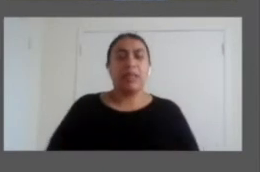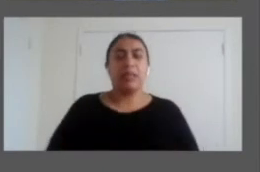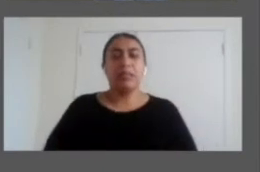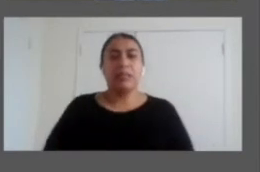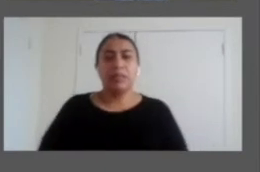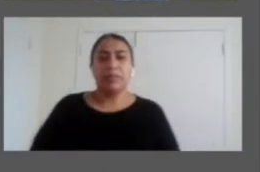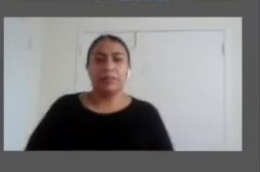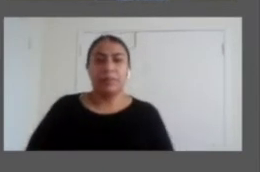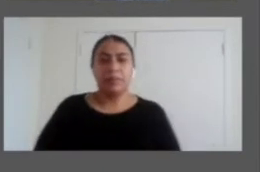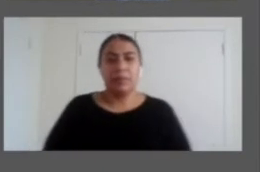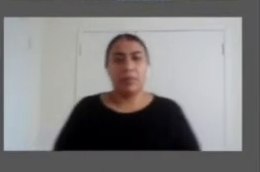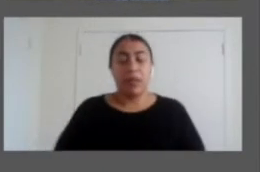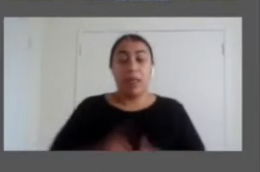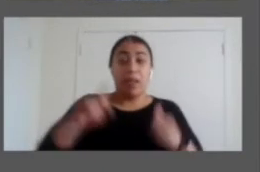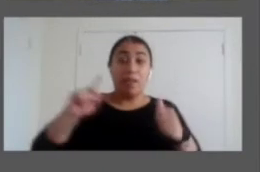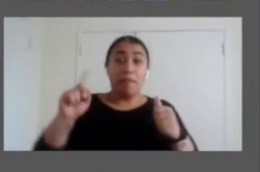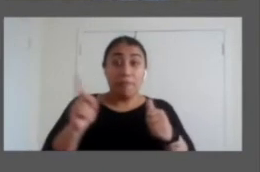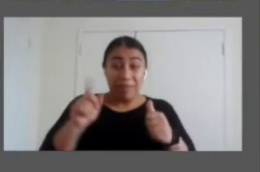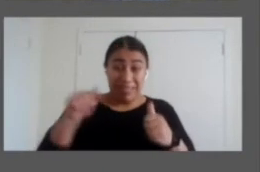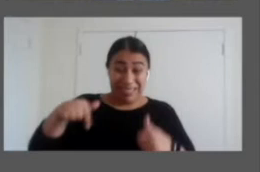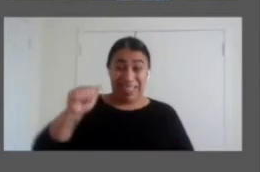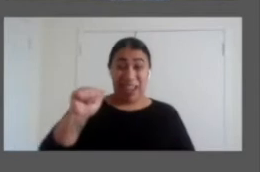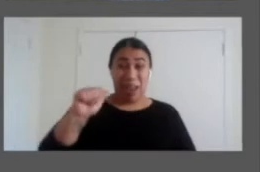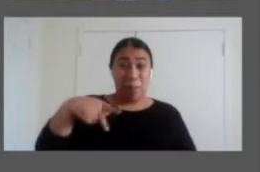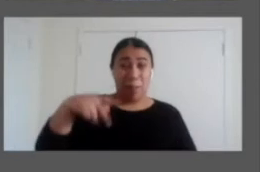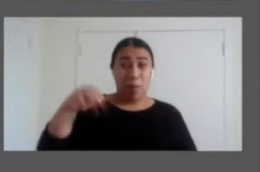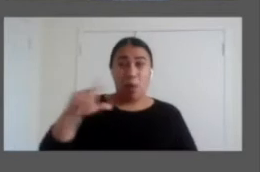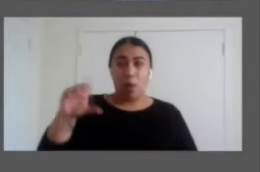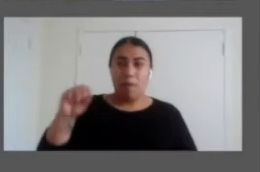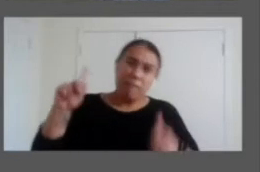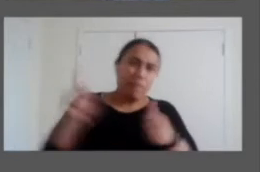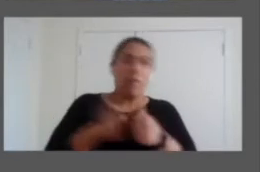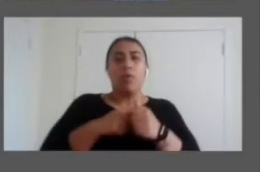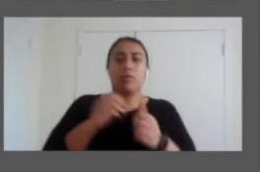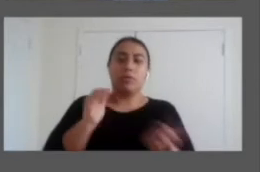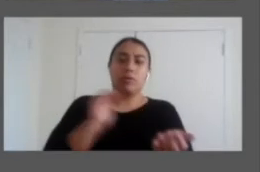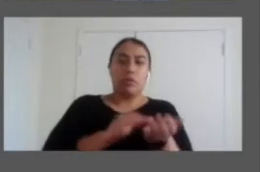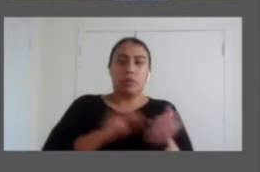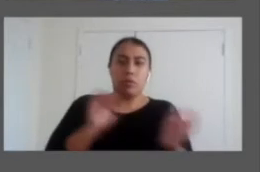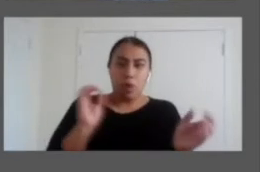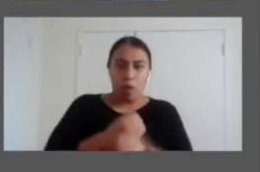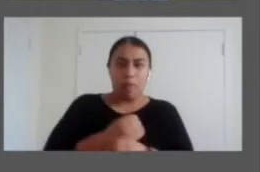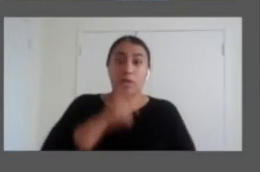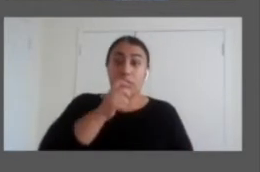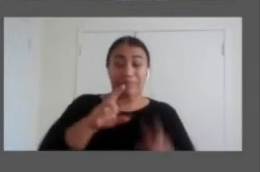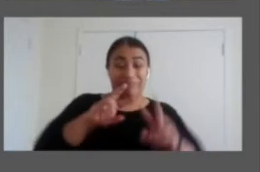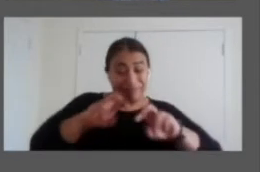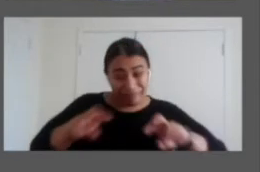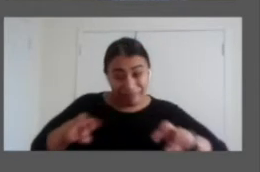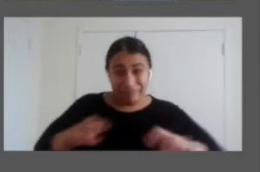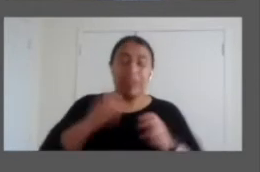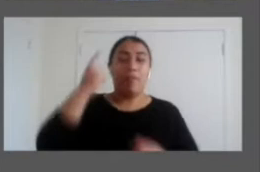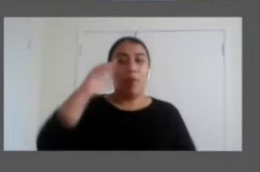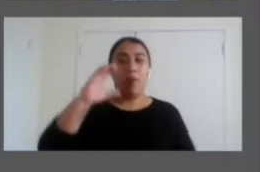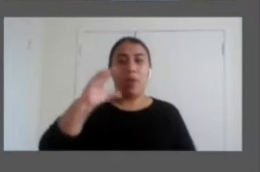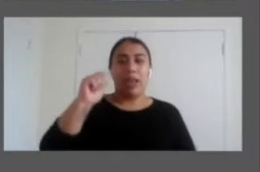cohort research study for chronic pain in Canada. The research team has more than 50 years of combined clinical research experience with support from